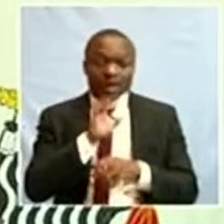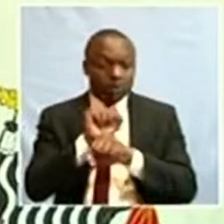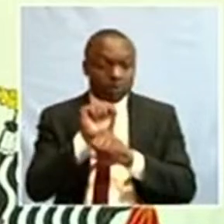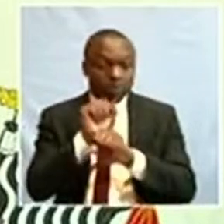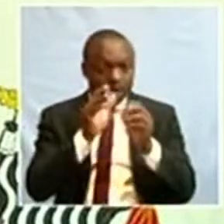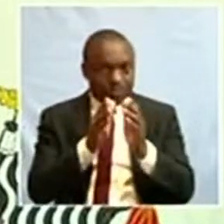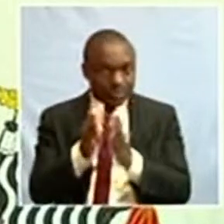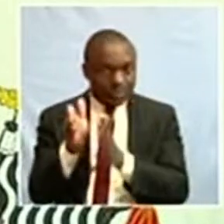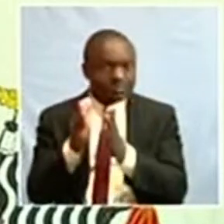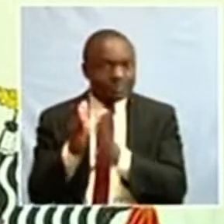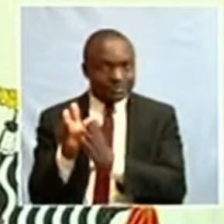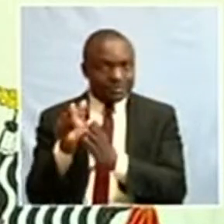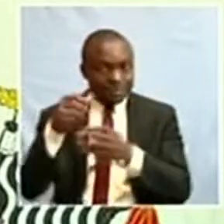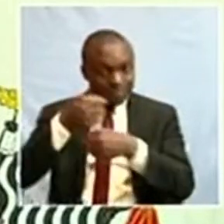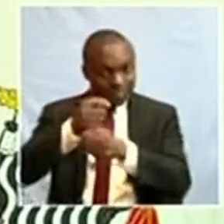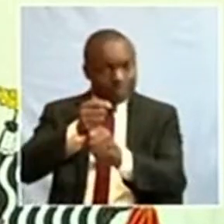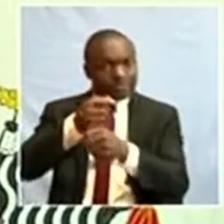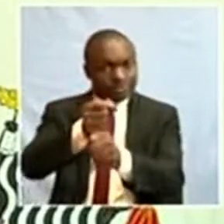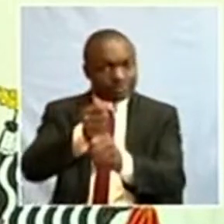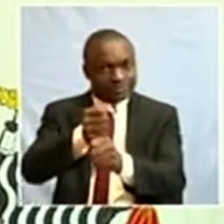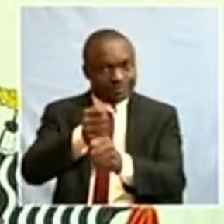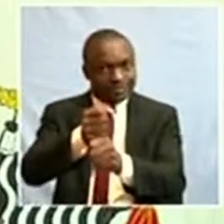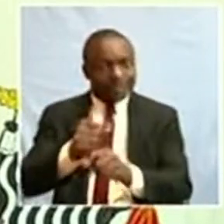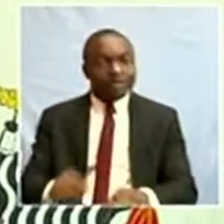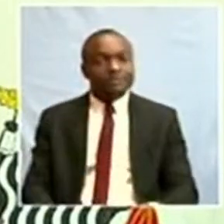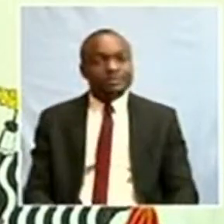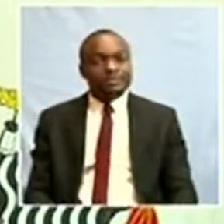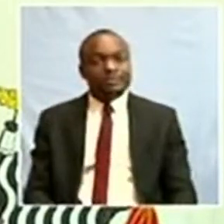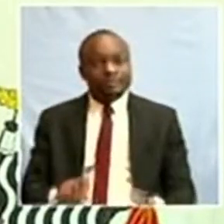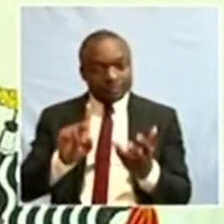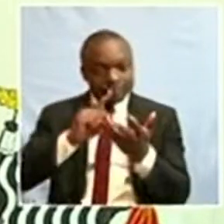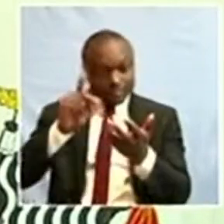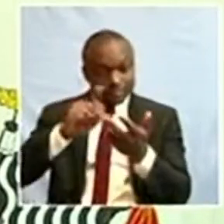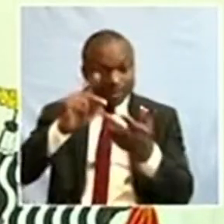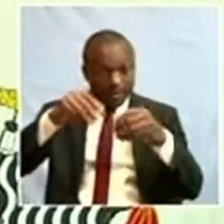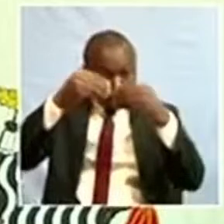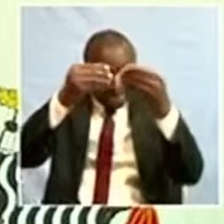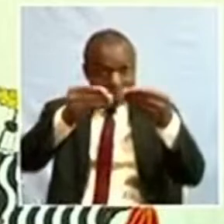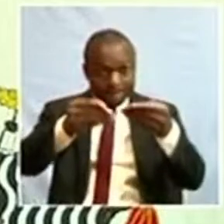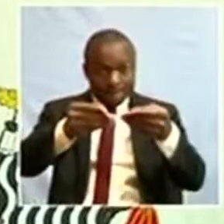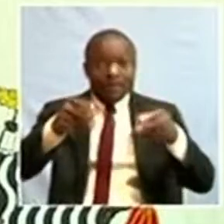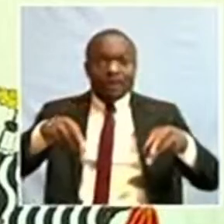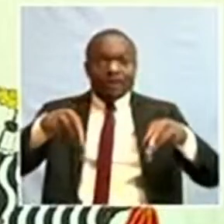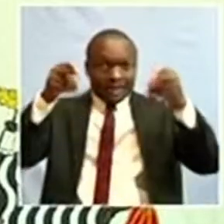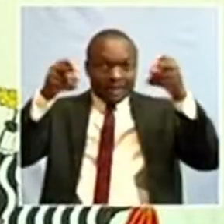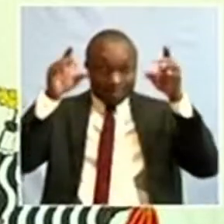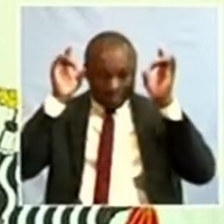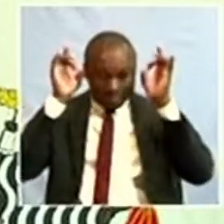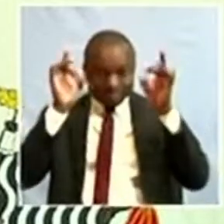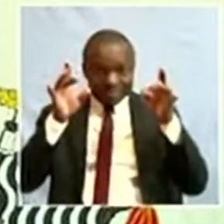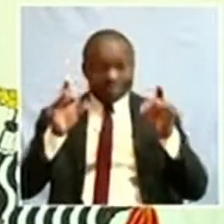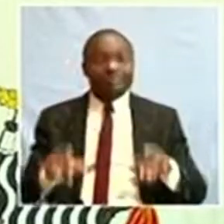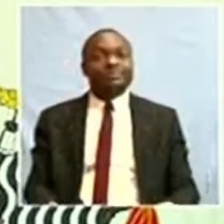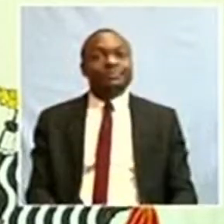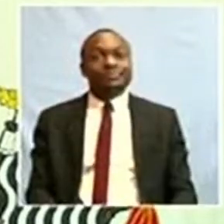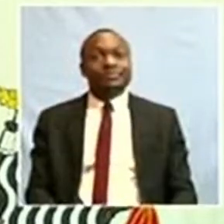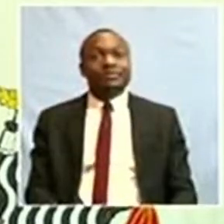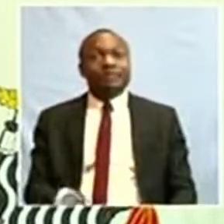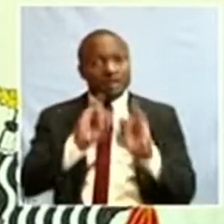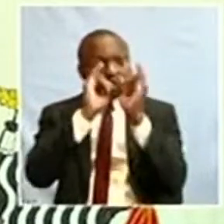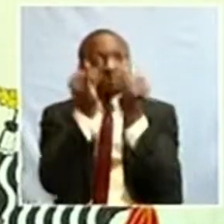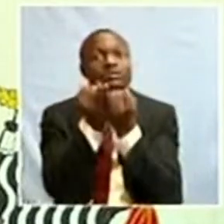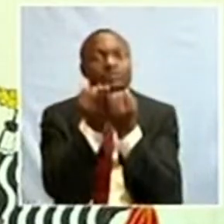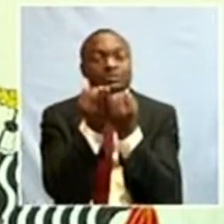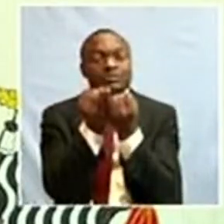are then formulated, and the priority is given to the high risk clients or